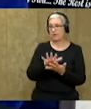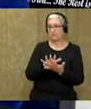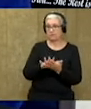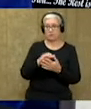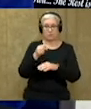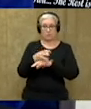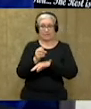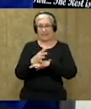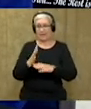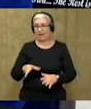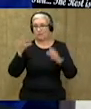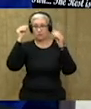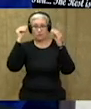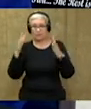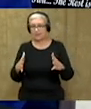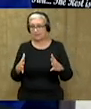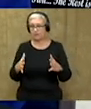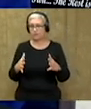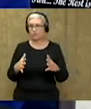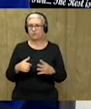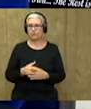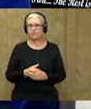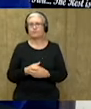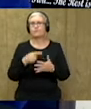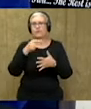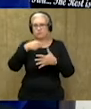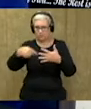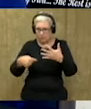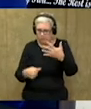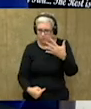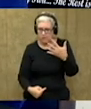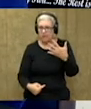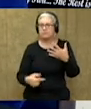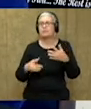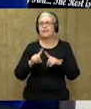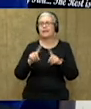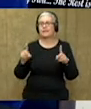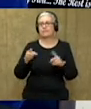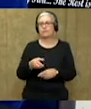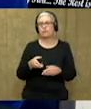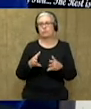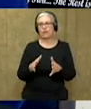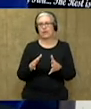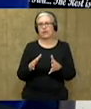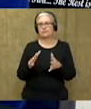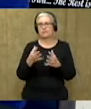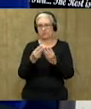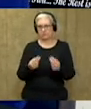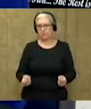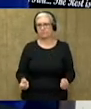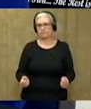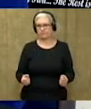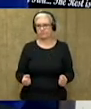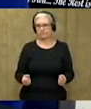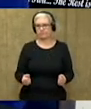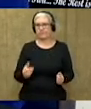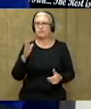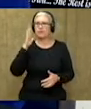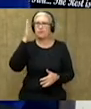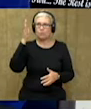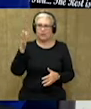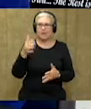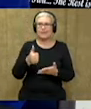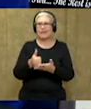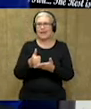teacher. So those are different ways that those are steps for resolving conflict, different ways that we can resolve it. Always be willing to ask for help. If